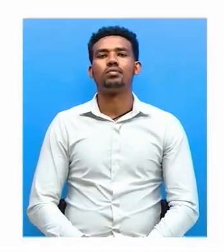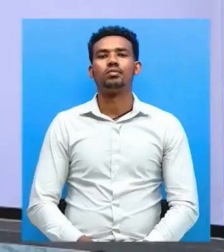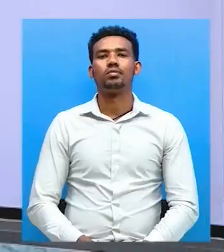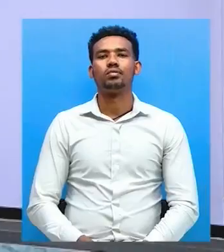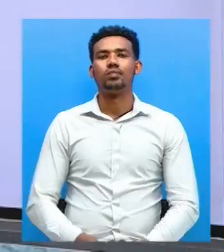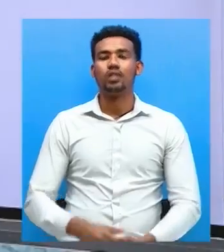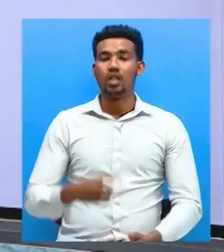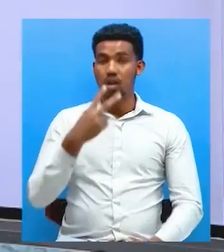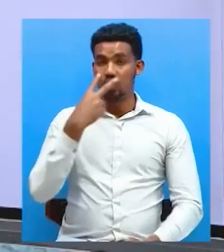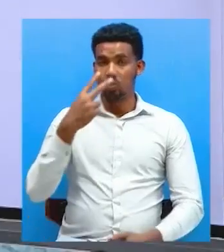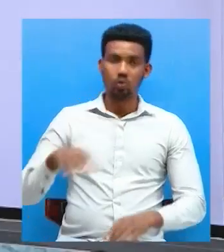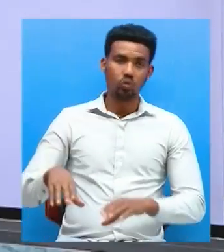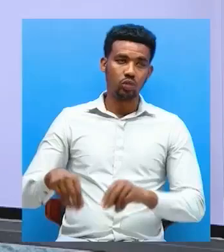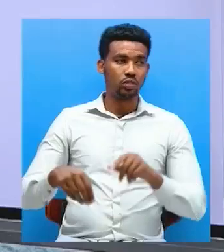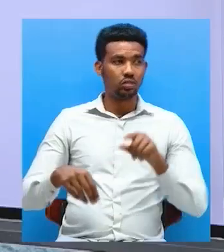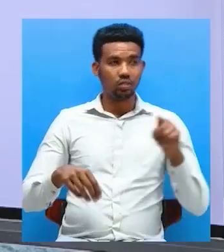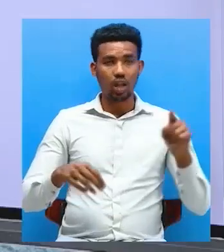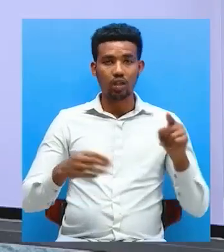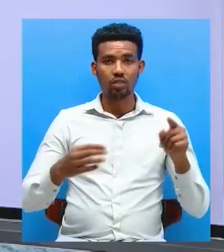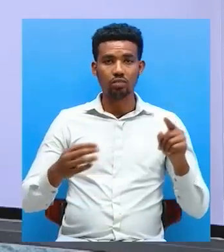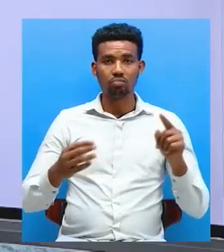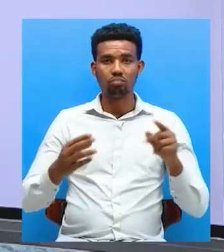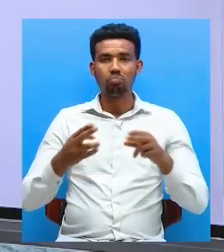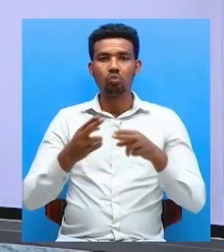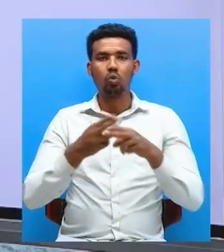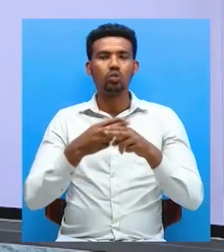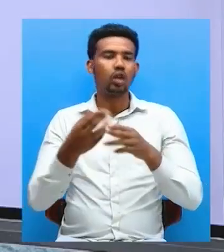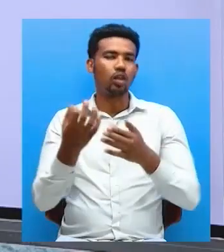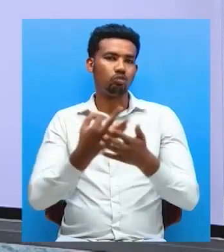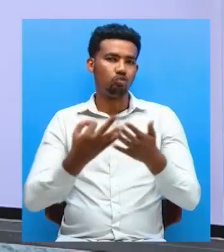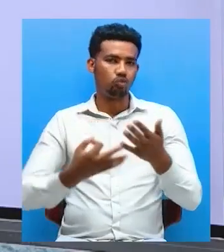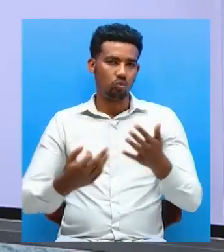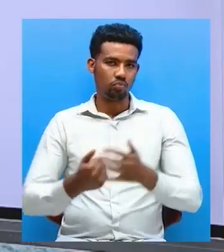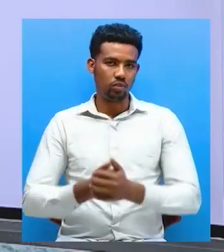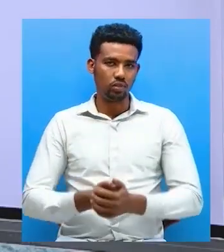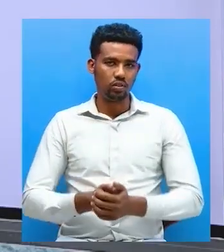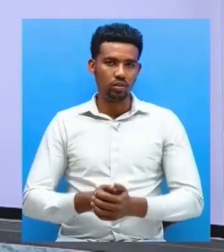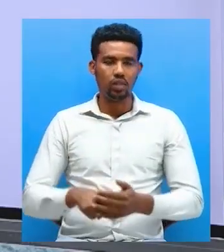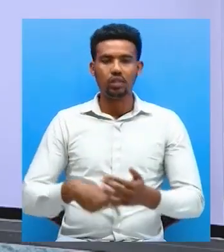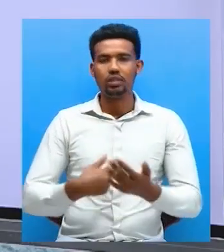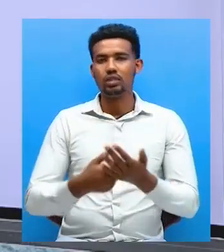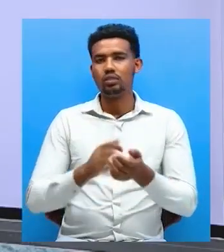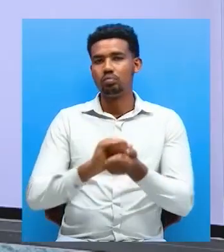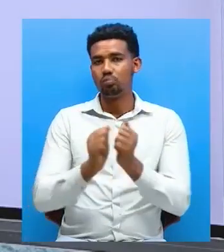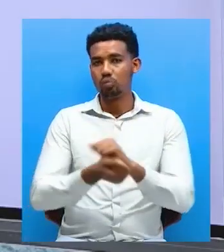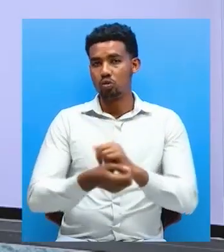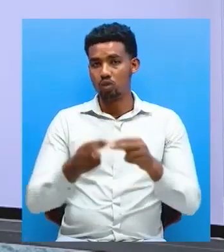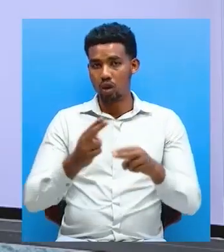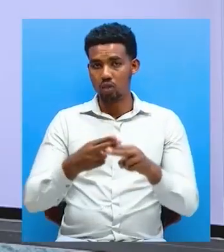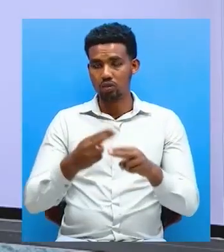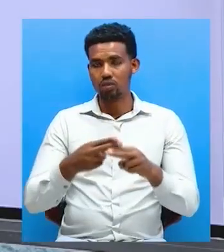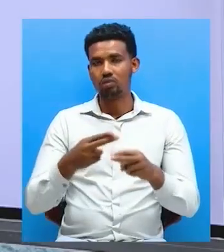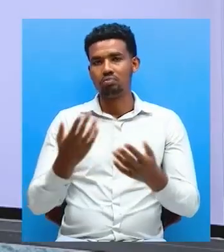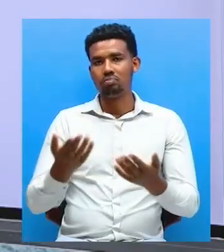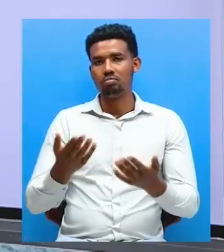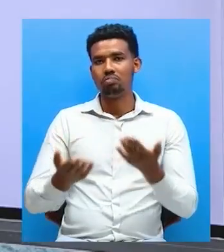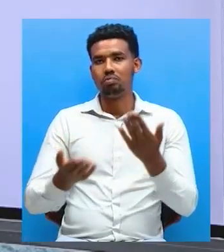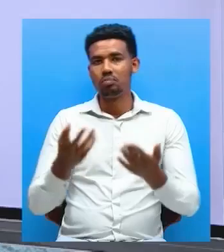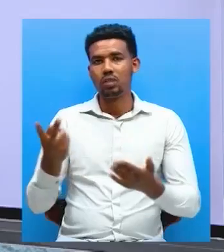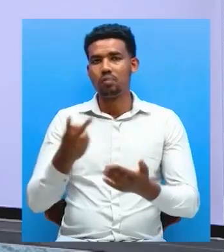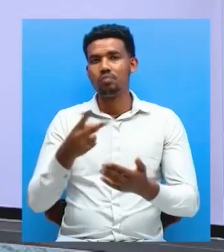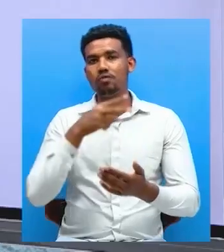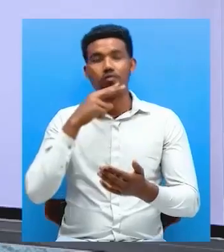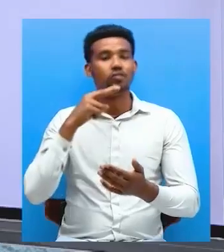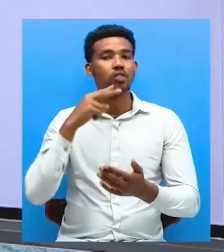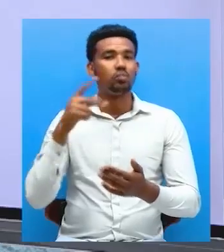Look, students, these are contracted forms. Both of these are pronouns. These are verb to be. Look, when they are combined